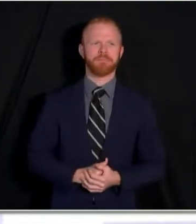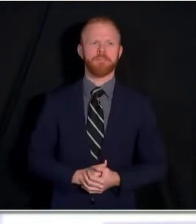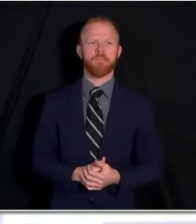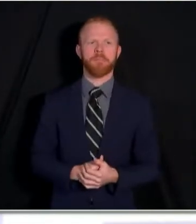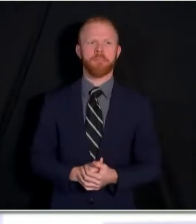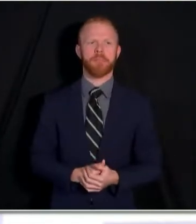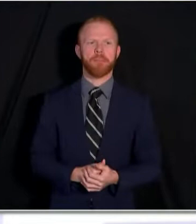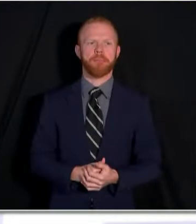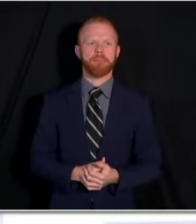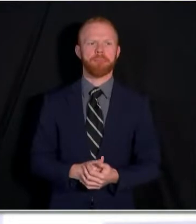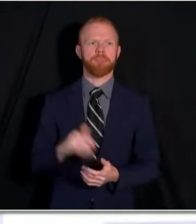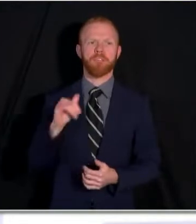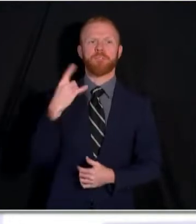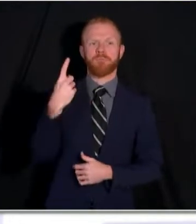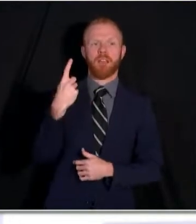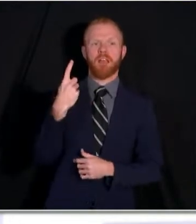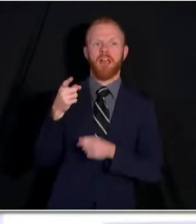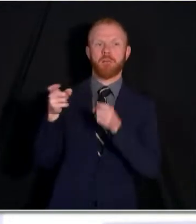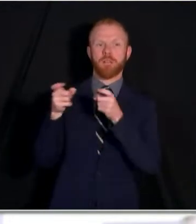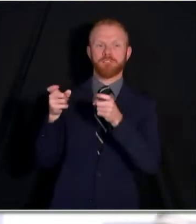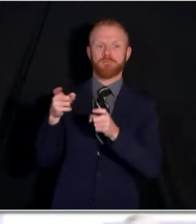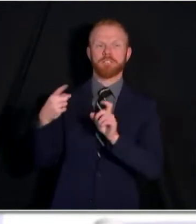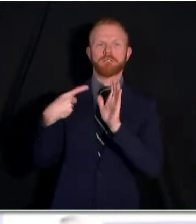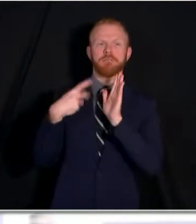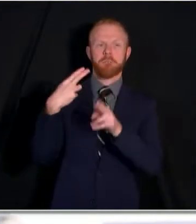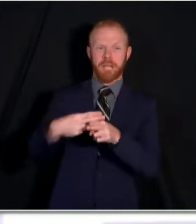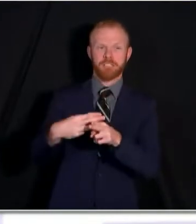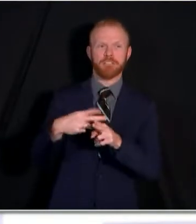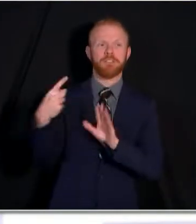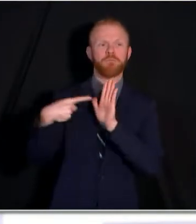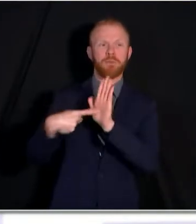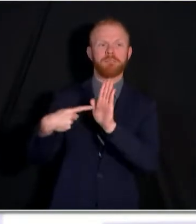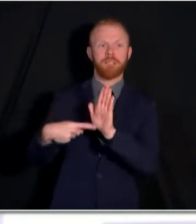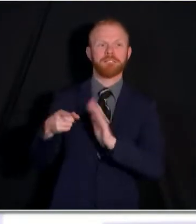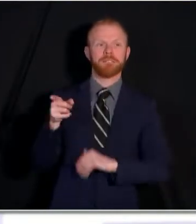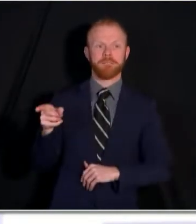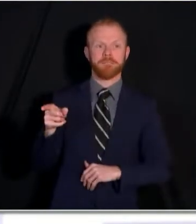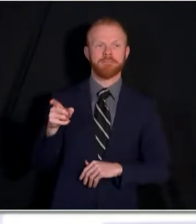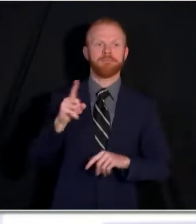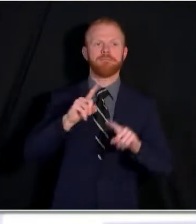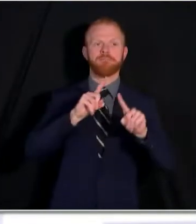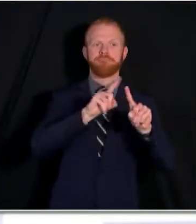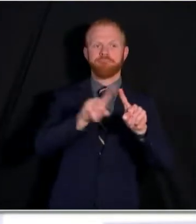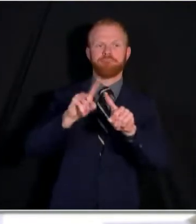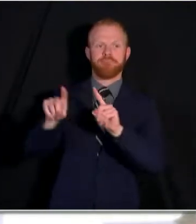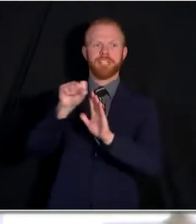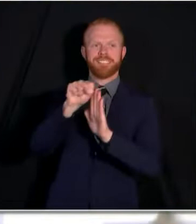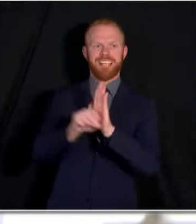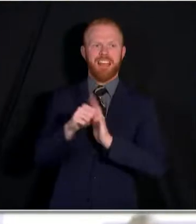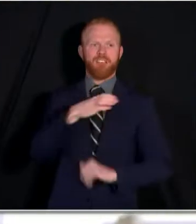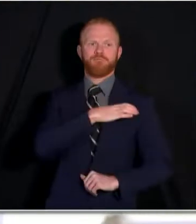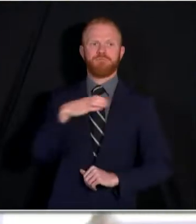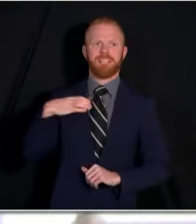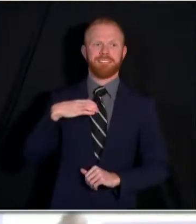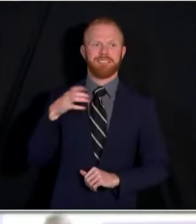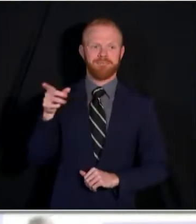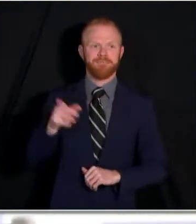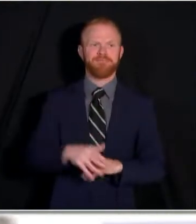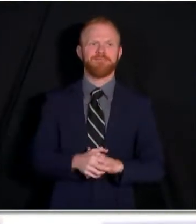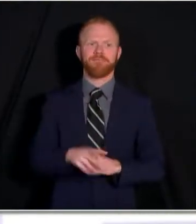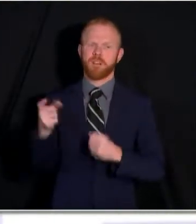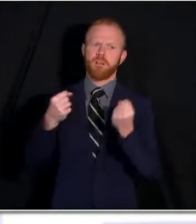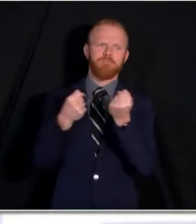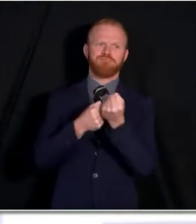and Councilmember De Leon and Congressman Gomez and Assemblywoman Carrillo all have been promoting, building out